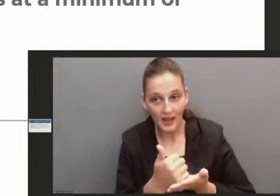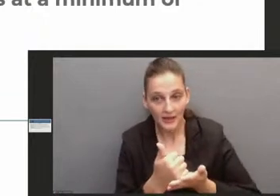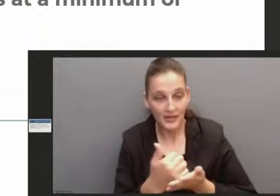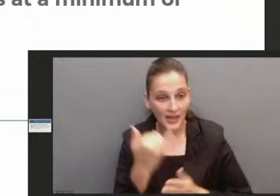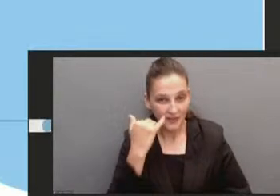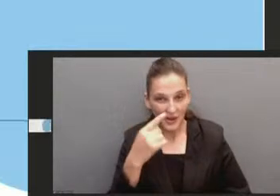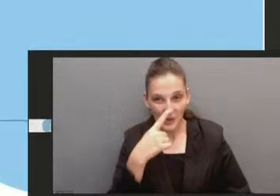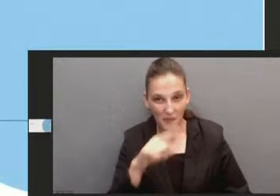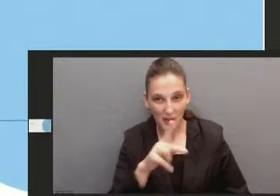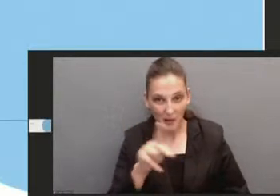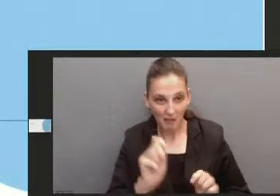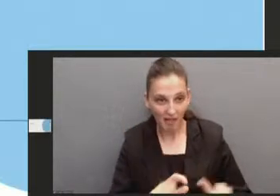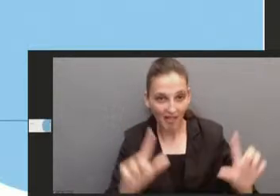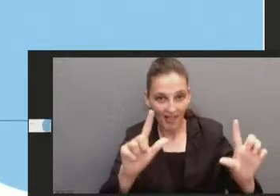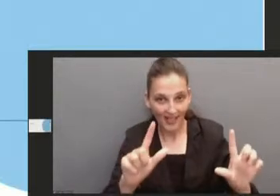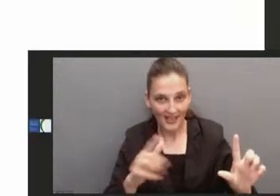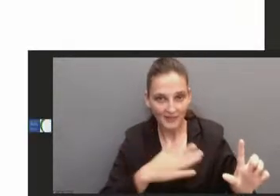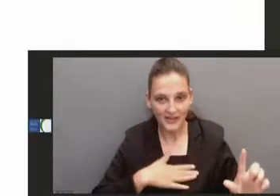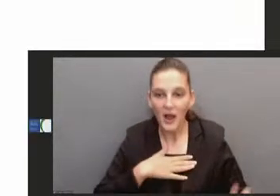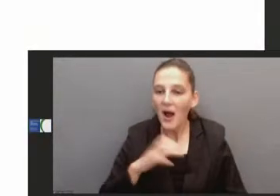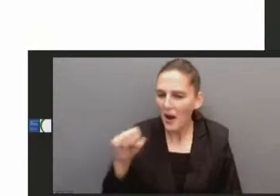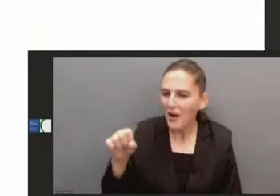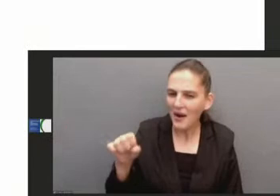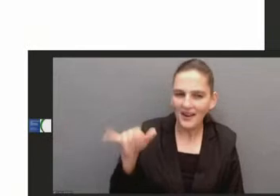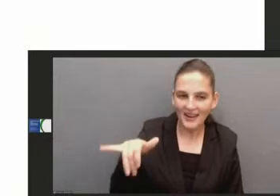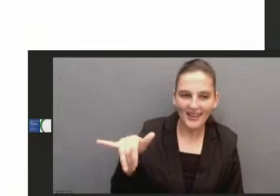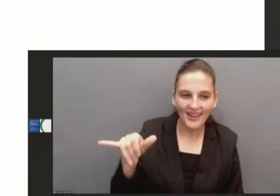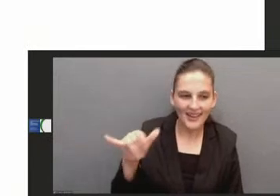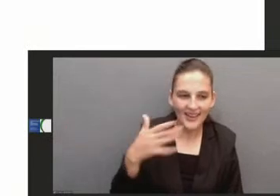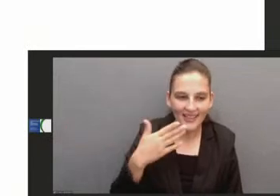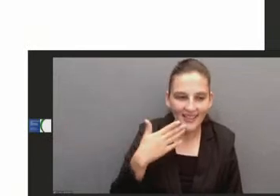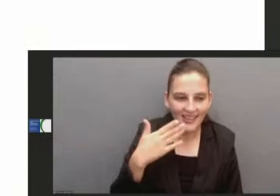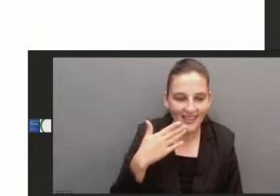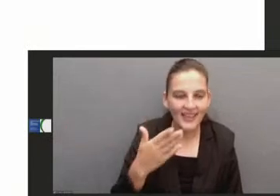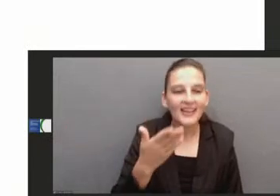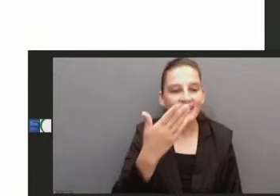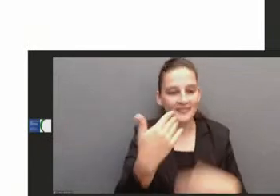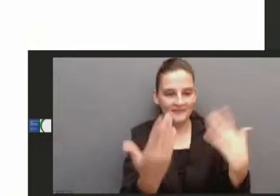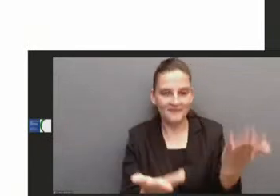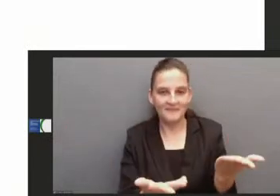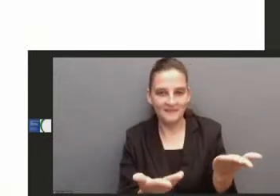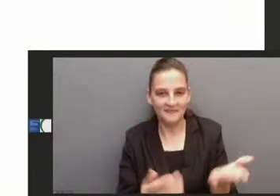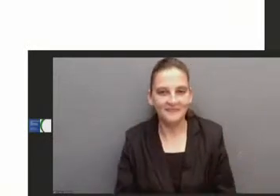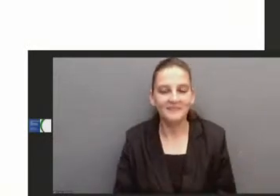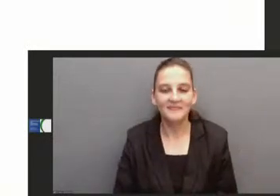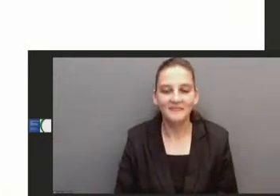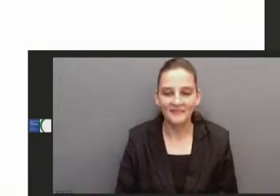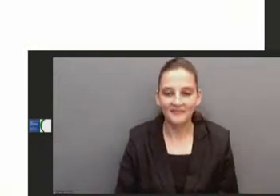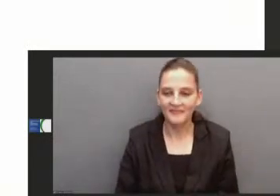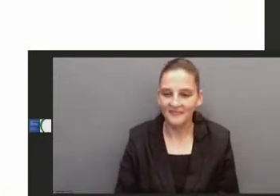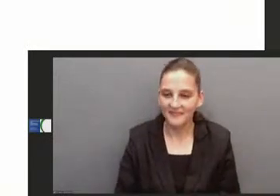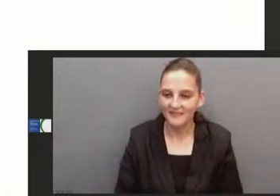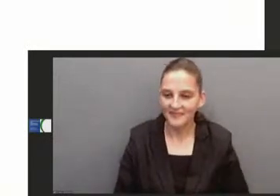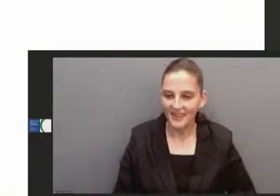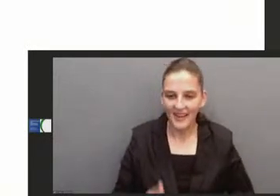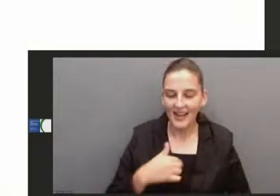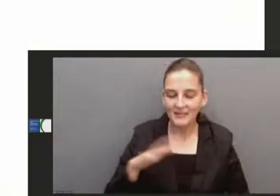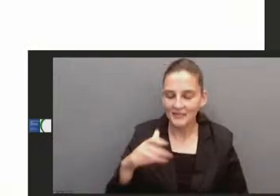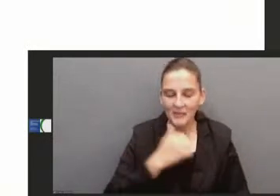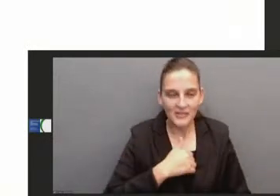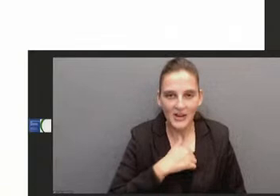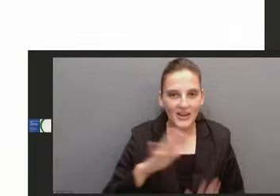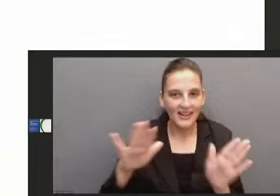the slide. Oh yeah, please. So we can advance your slide and here you go. But I should have heard, so sorry.